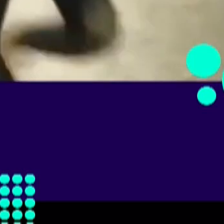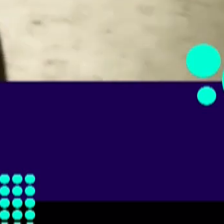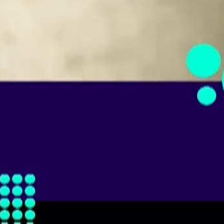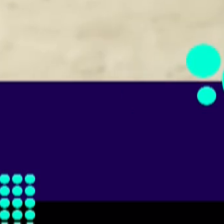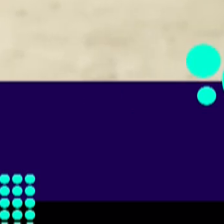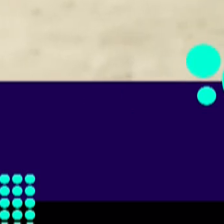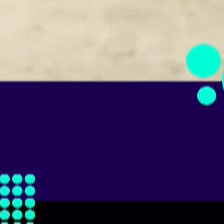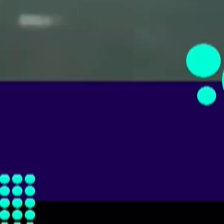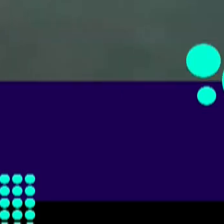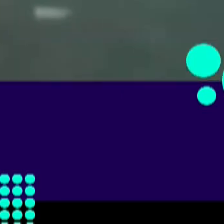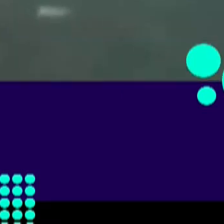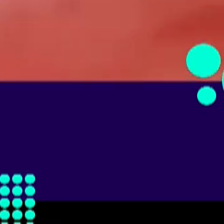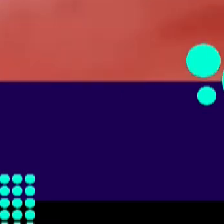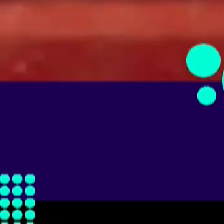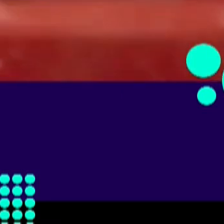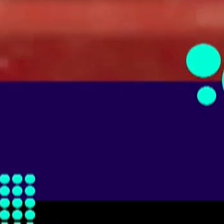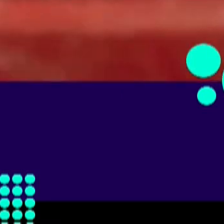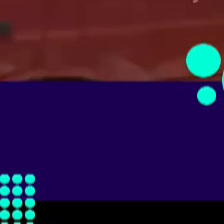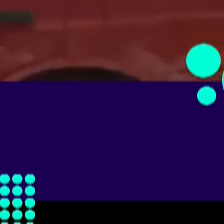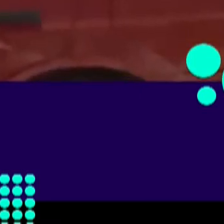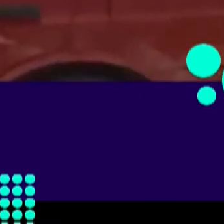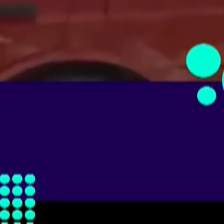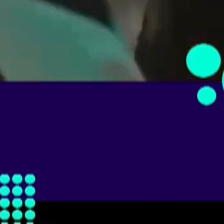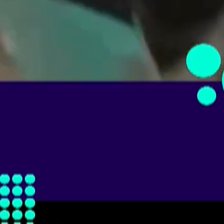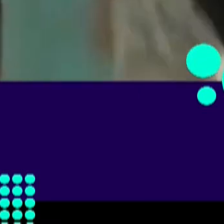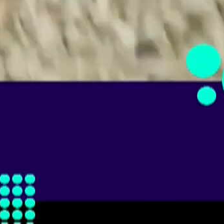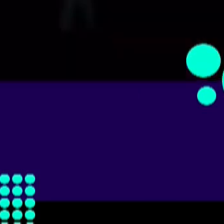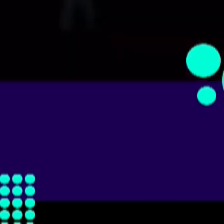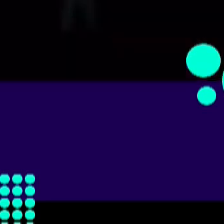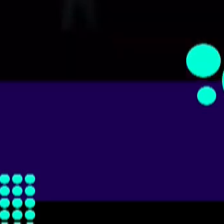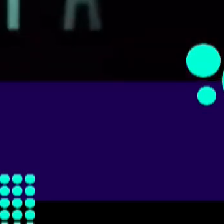There are so many ways this could end.